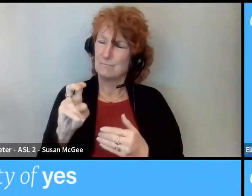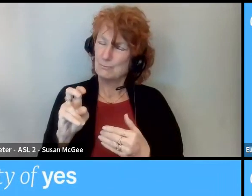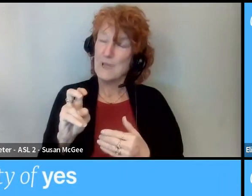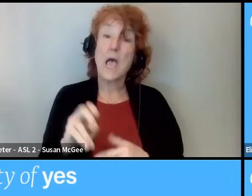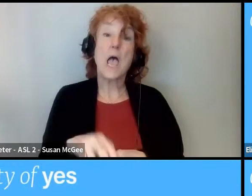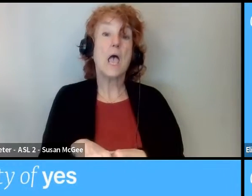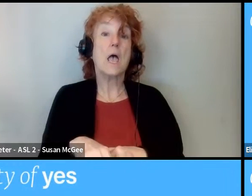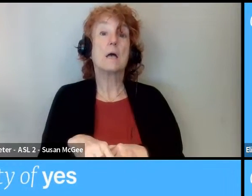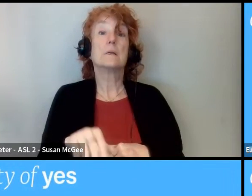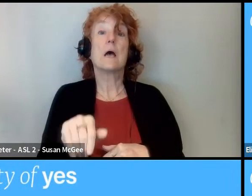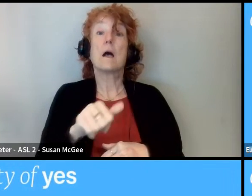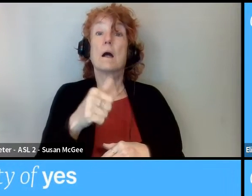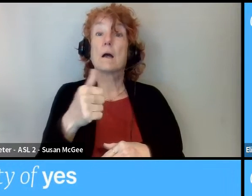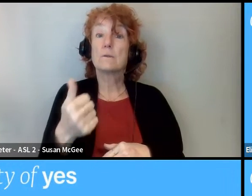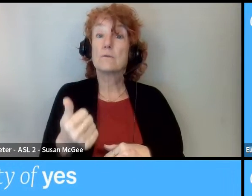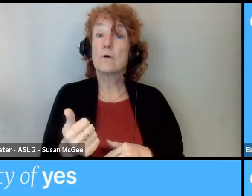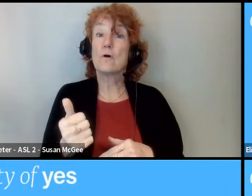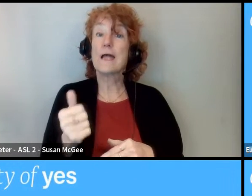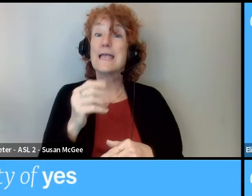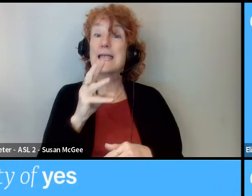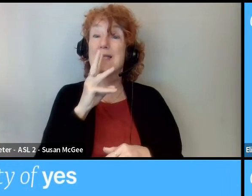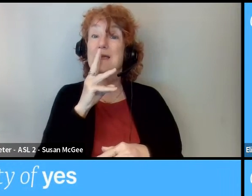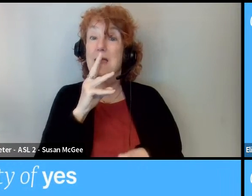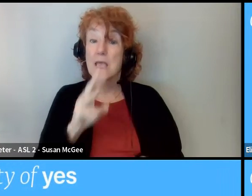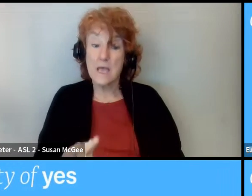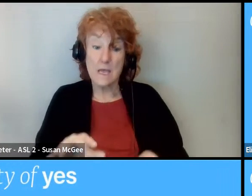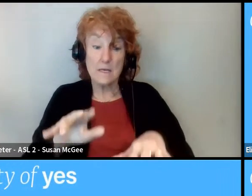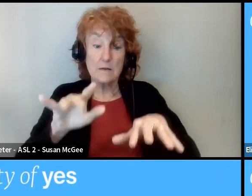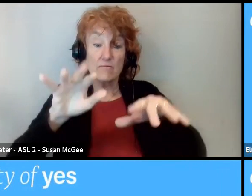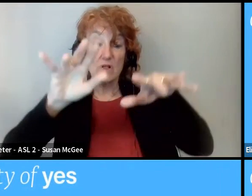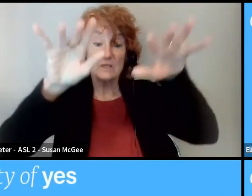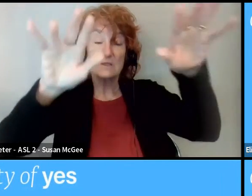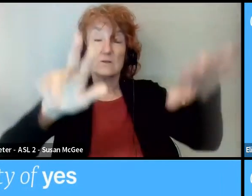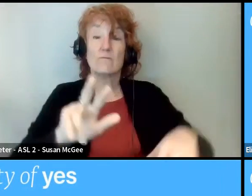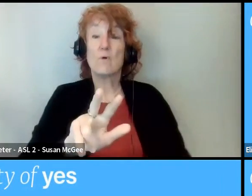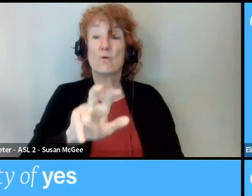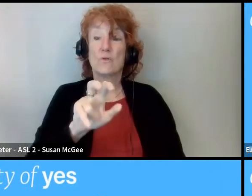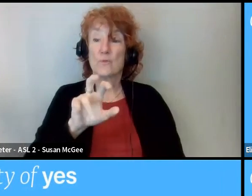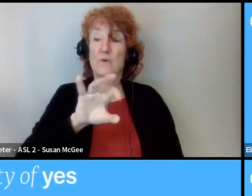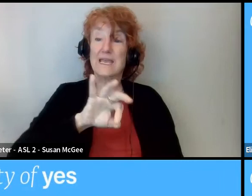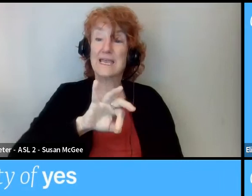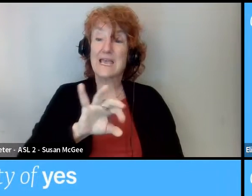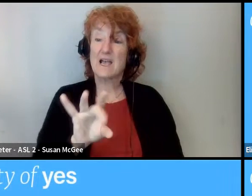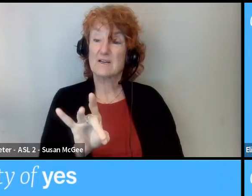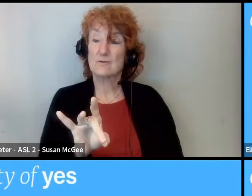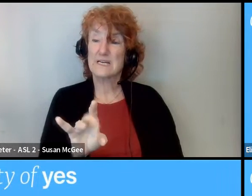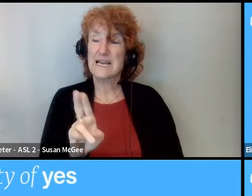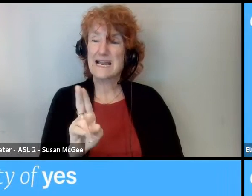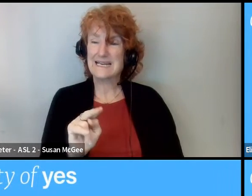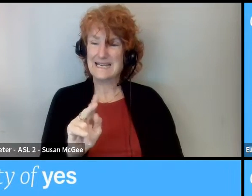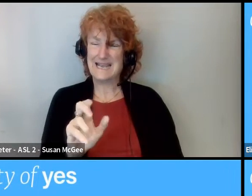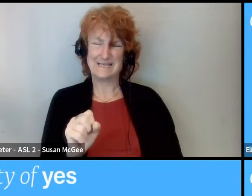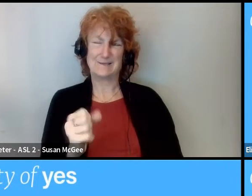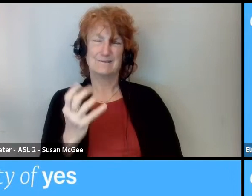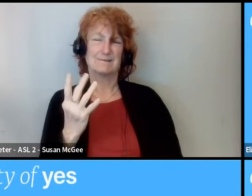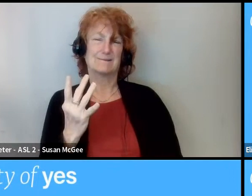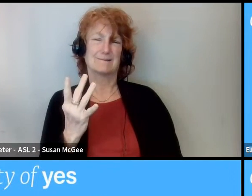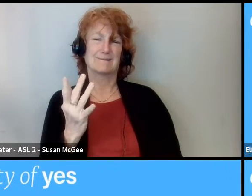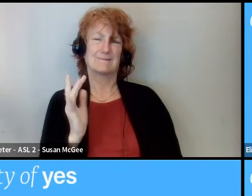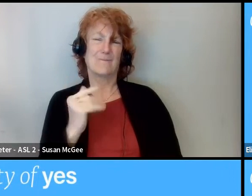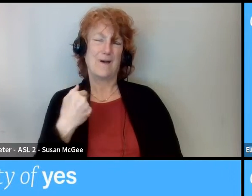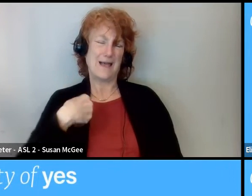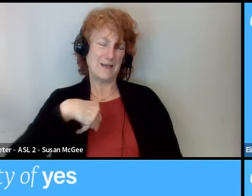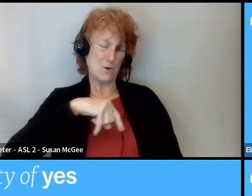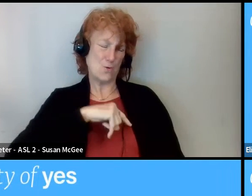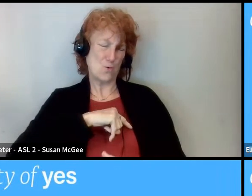zone of 398 units. How come we're getting higher buildings than what